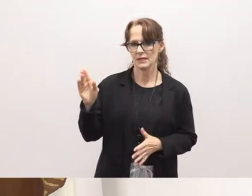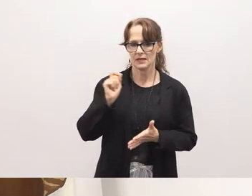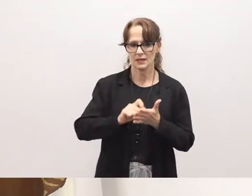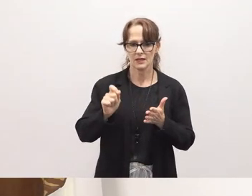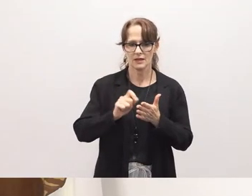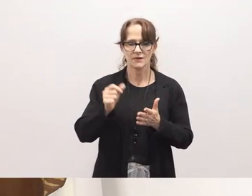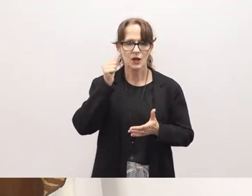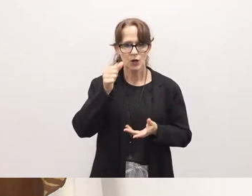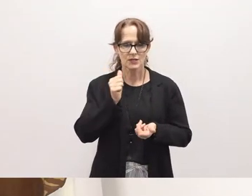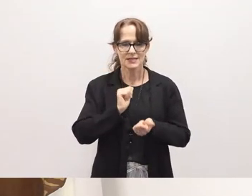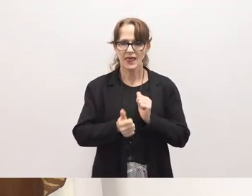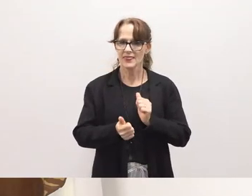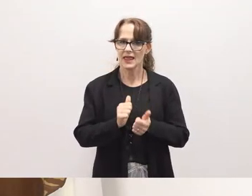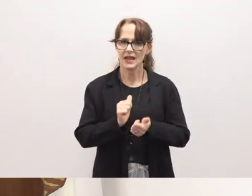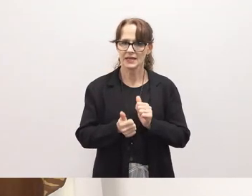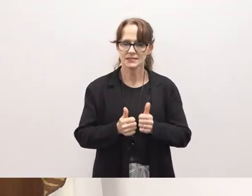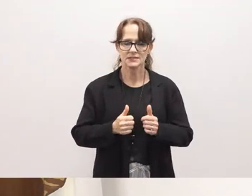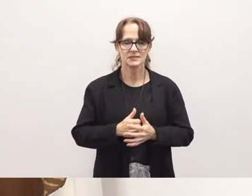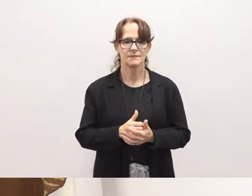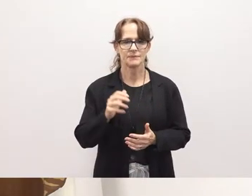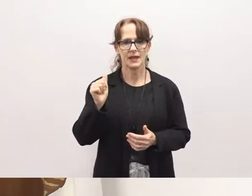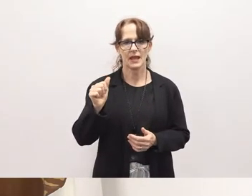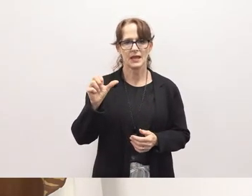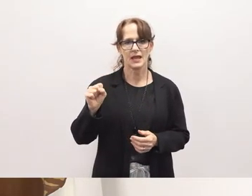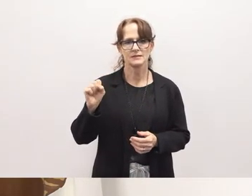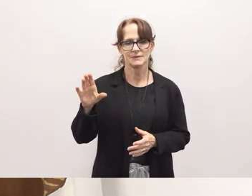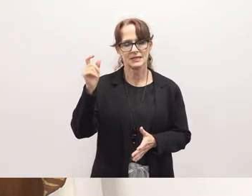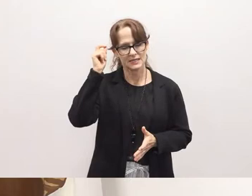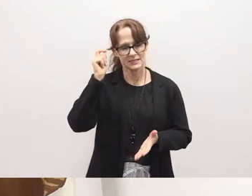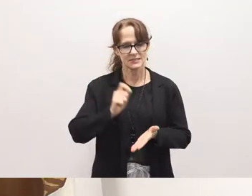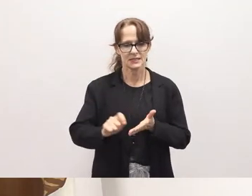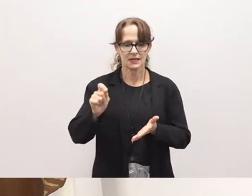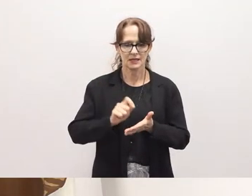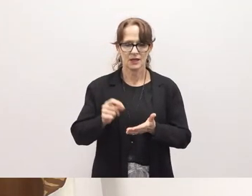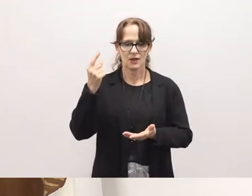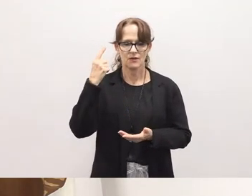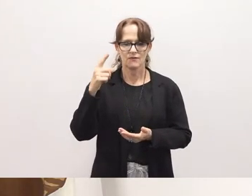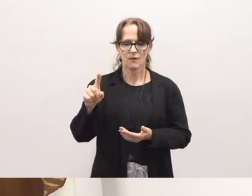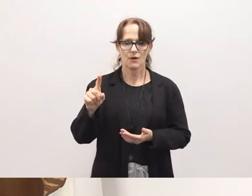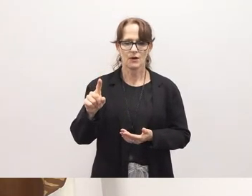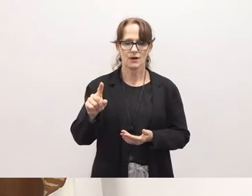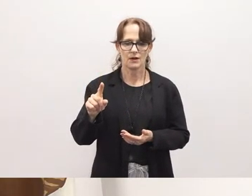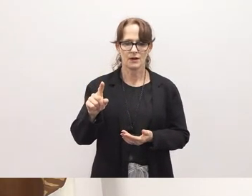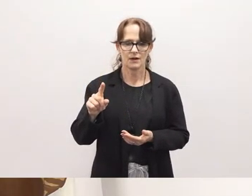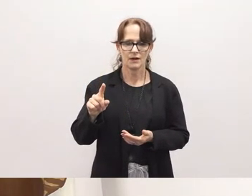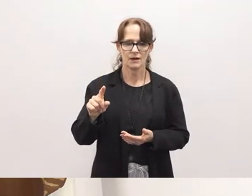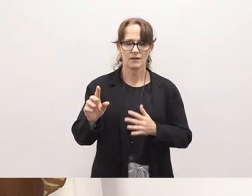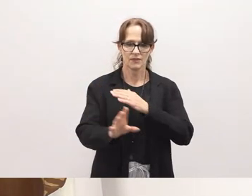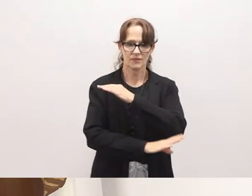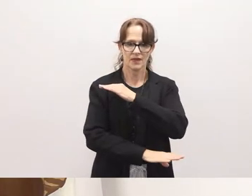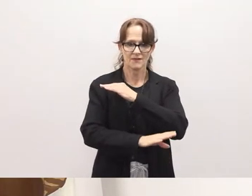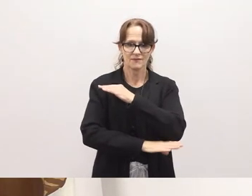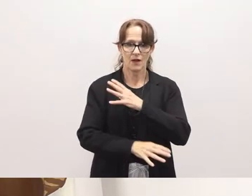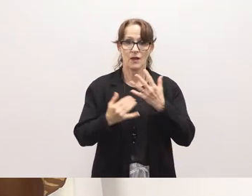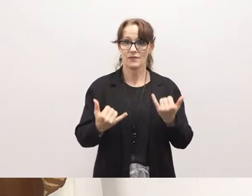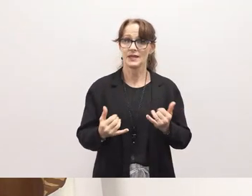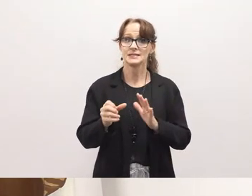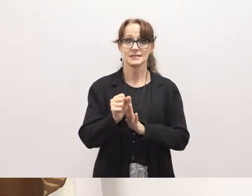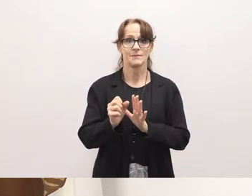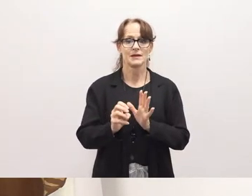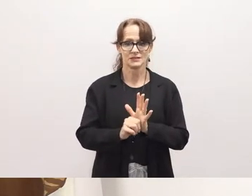Girls Athletics, ASB Secretary for the fall semester, so this semester.